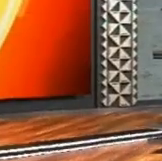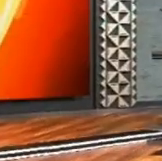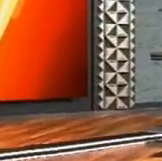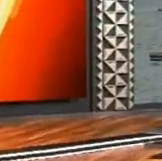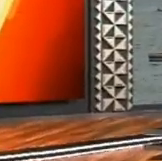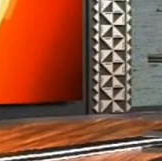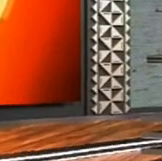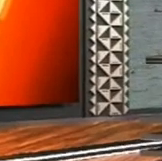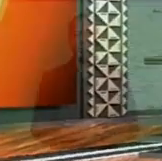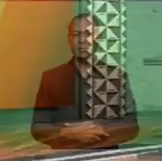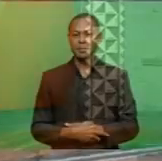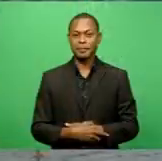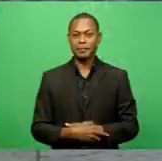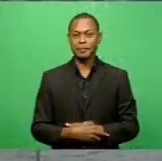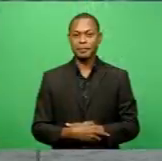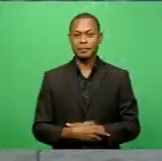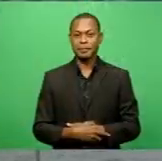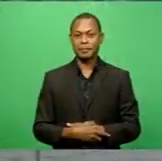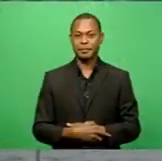Atera Lendua.